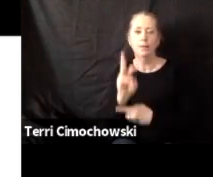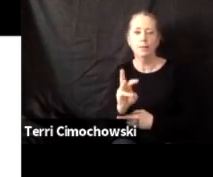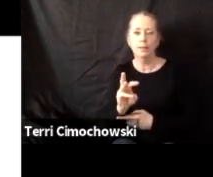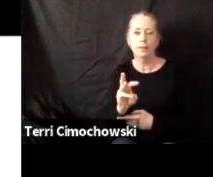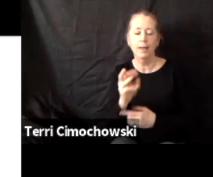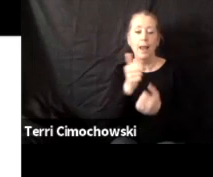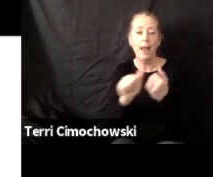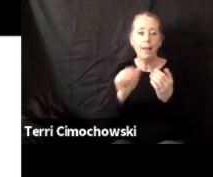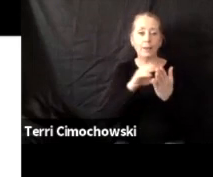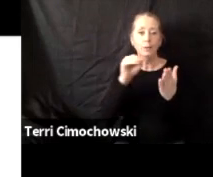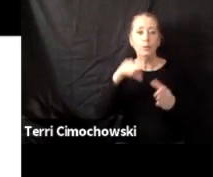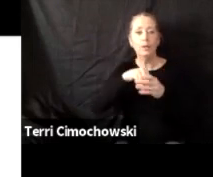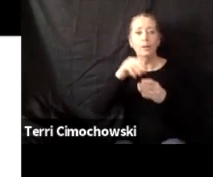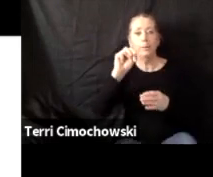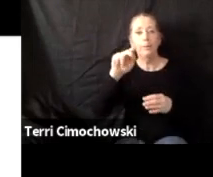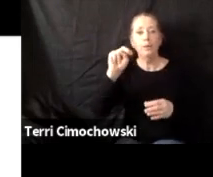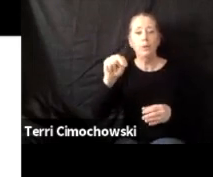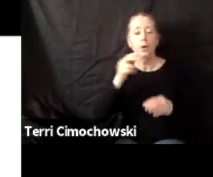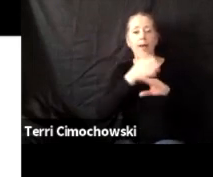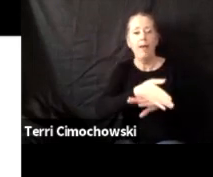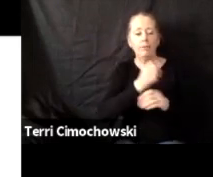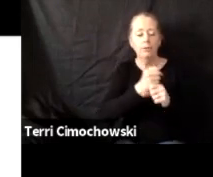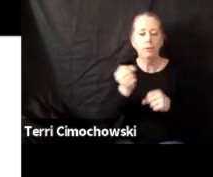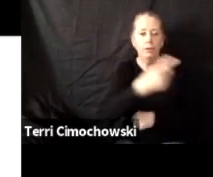any student in the state of Minnesota after next year.